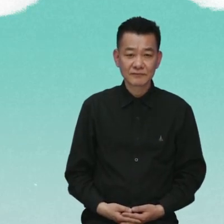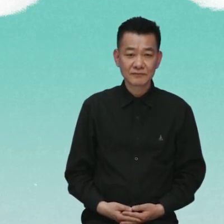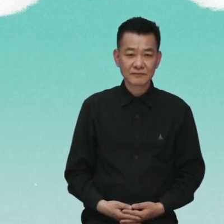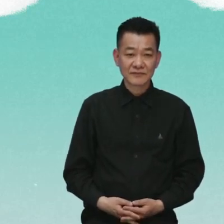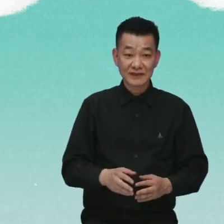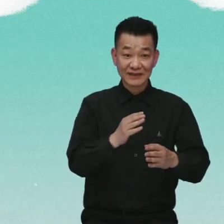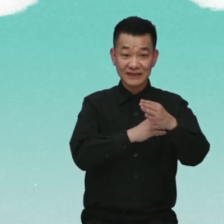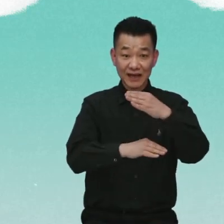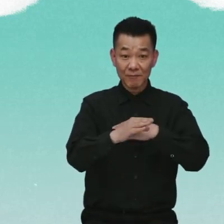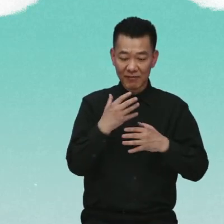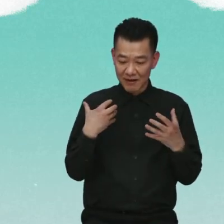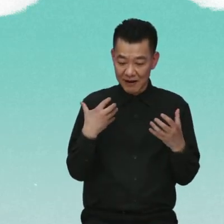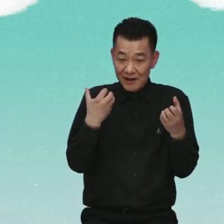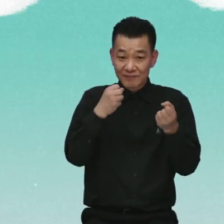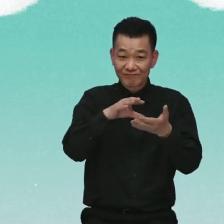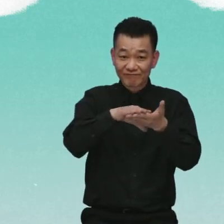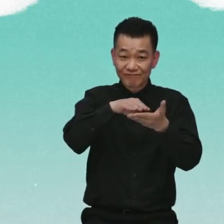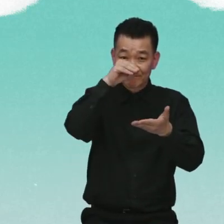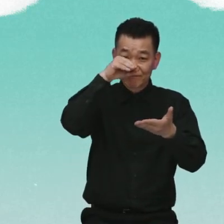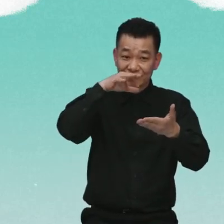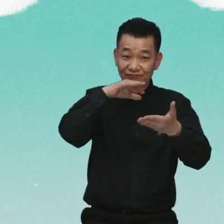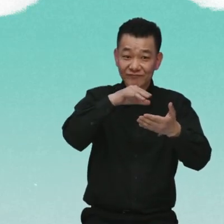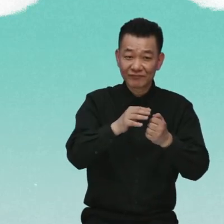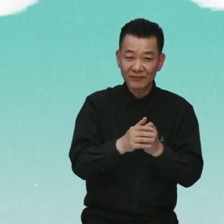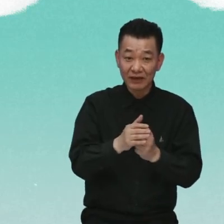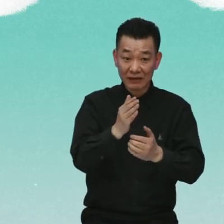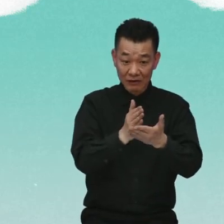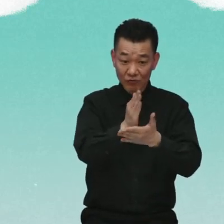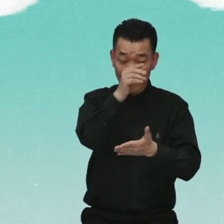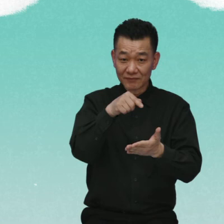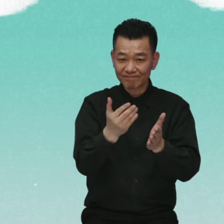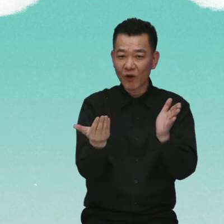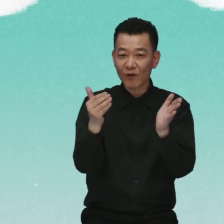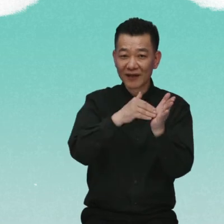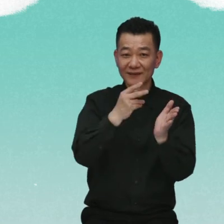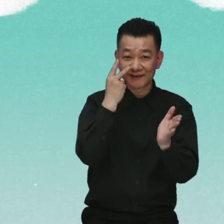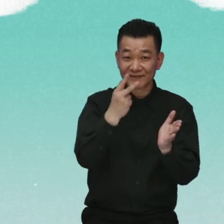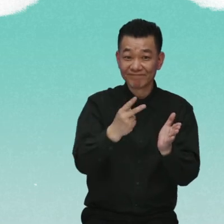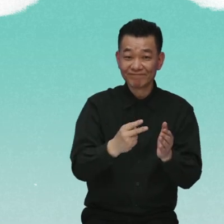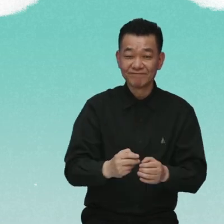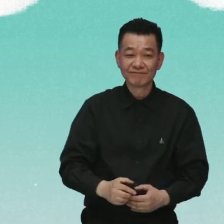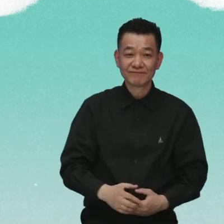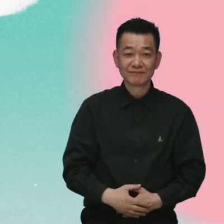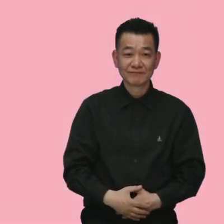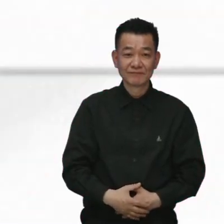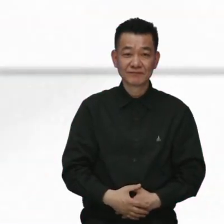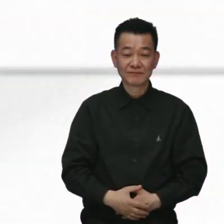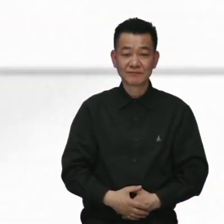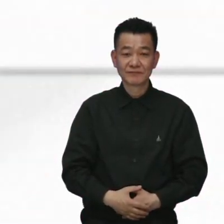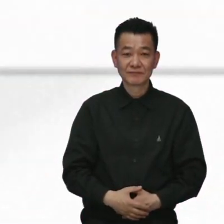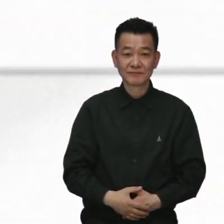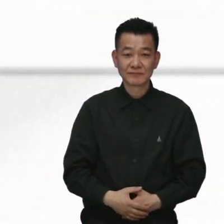The right to learn, work, and enjoy healthy. Let's summarize these rights again.